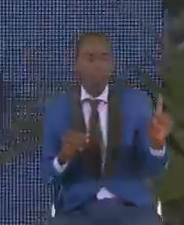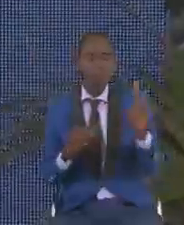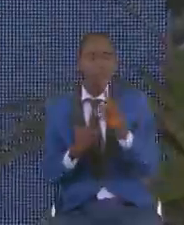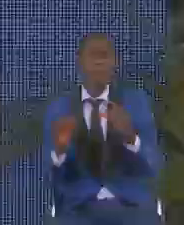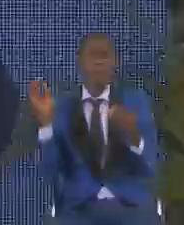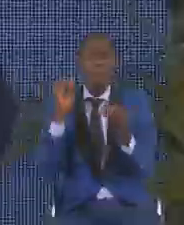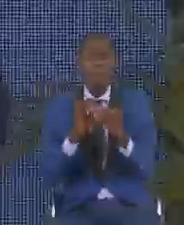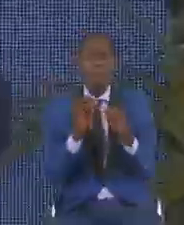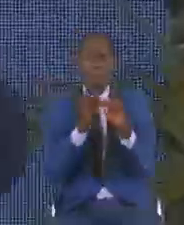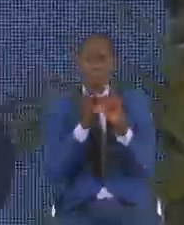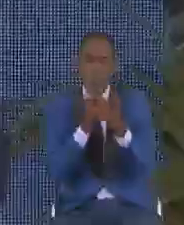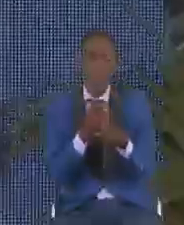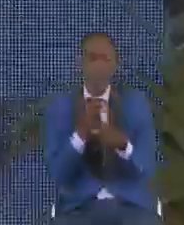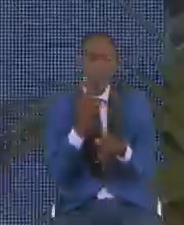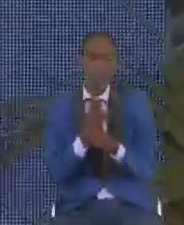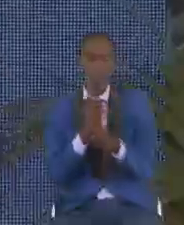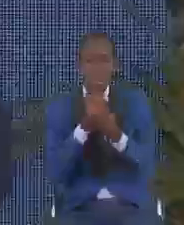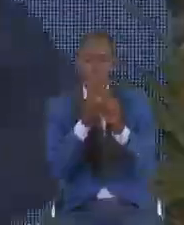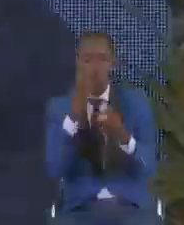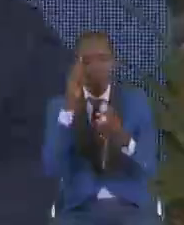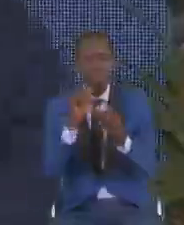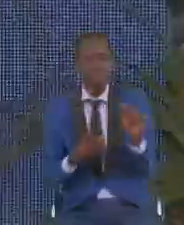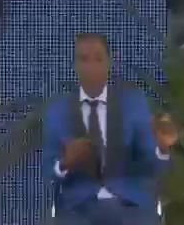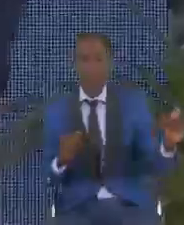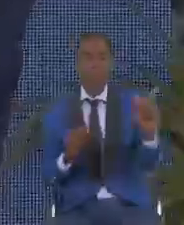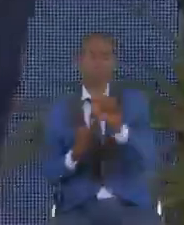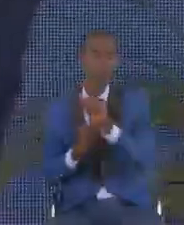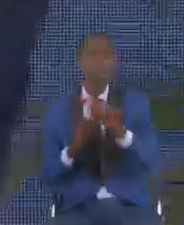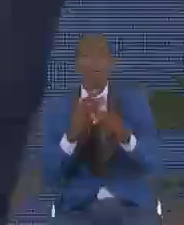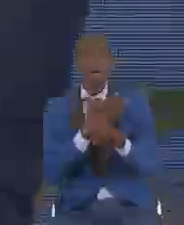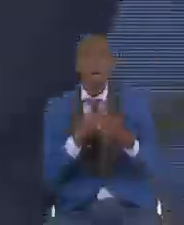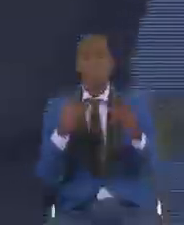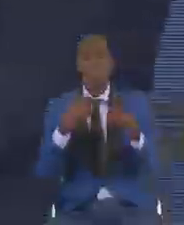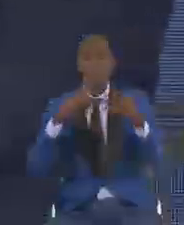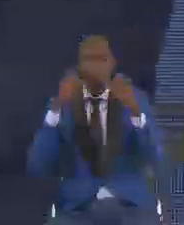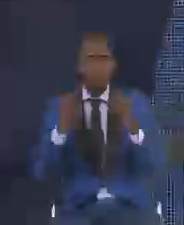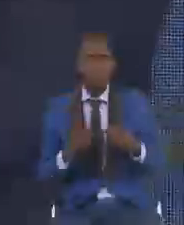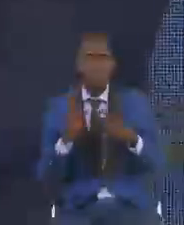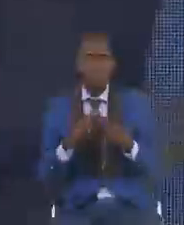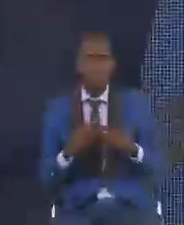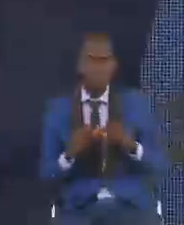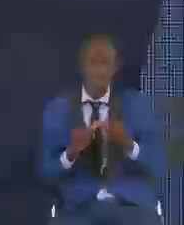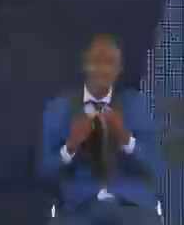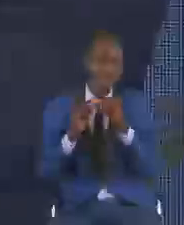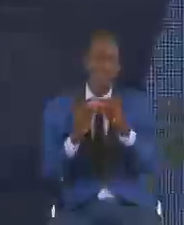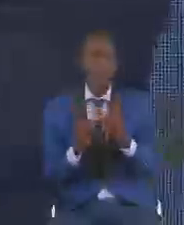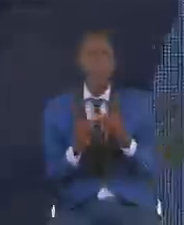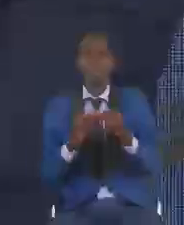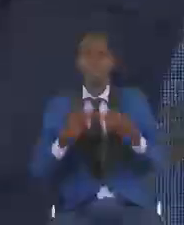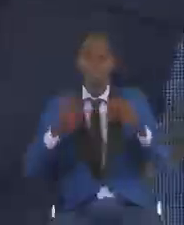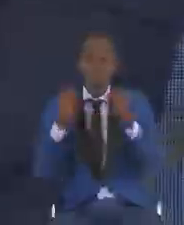More gift, appropriate gift for everyone. And the power to hold on.